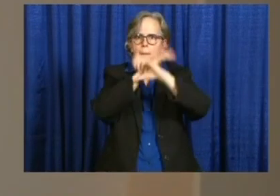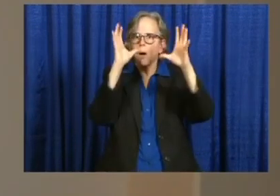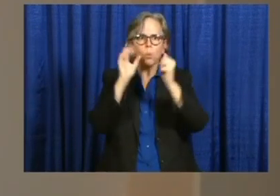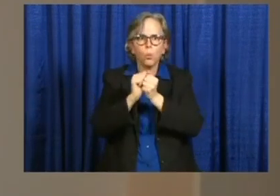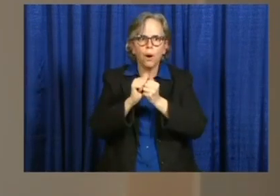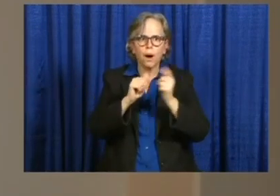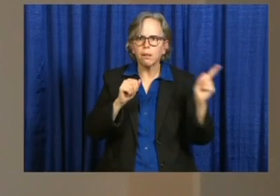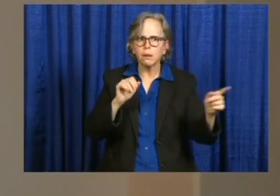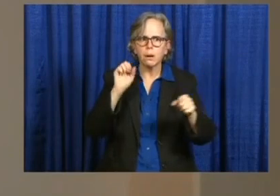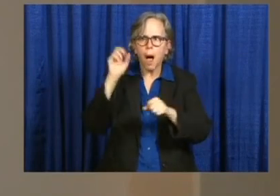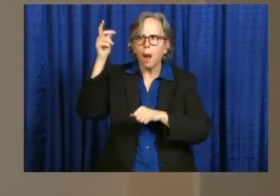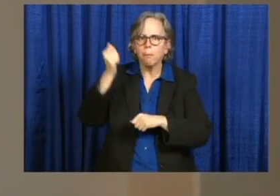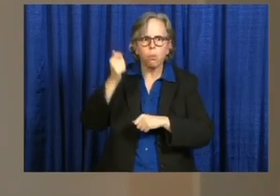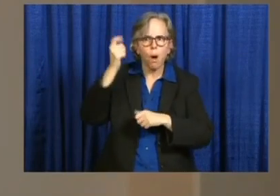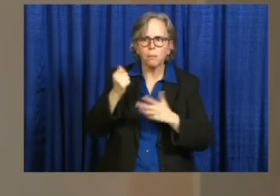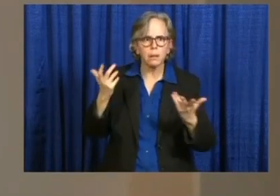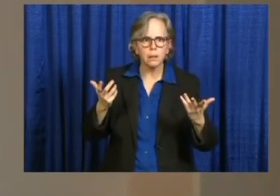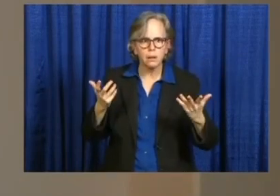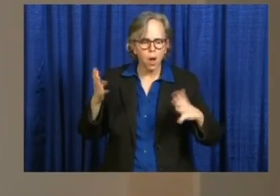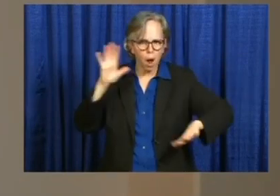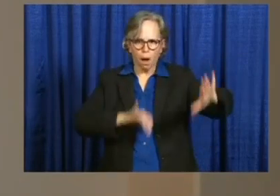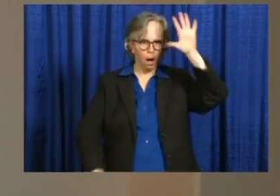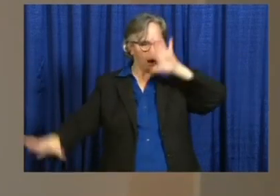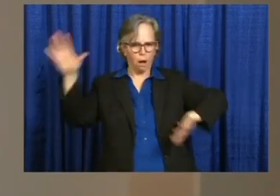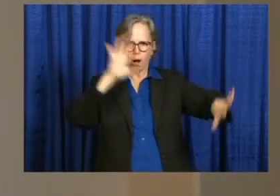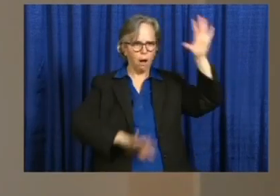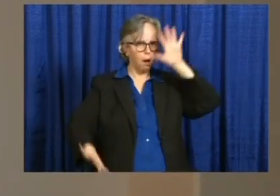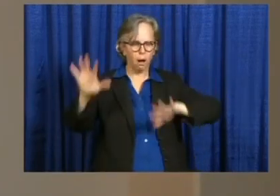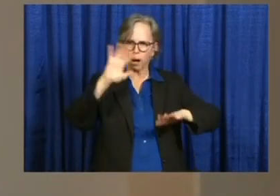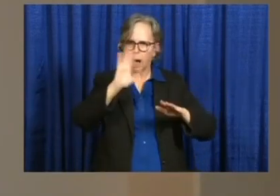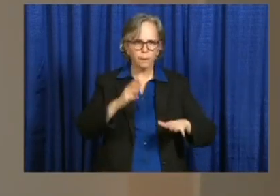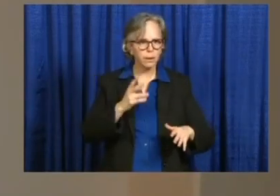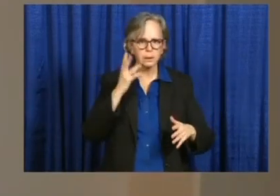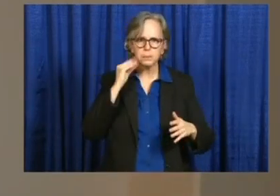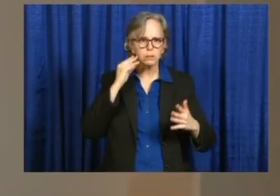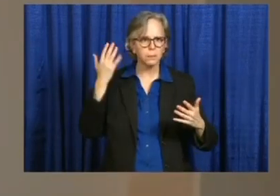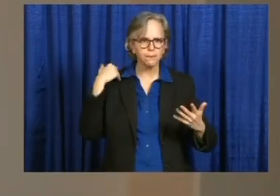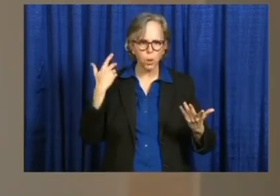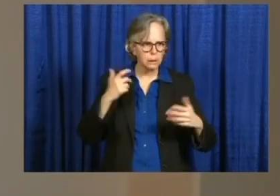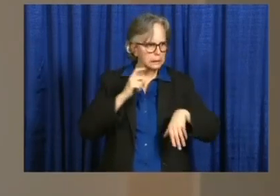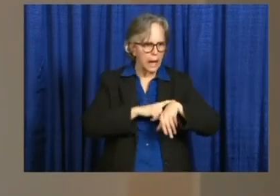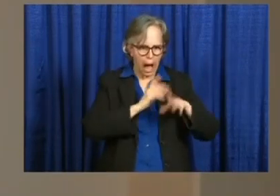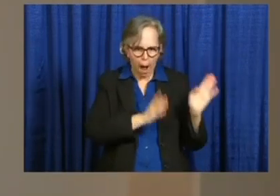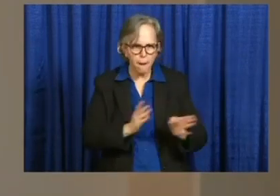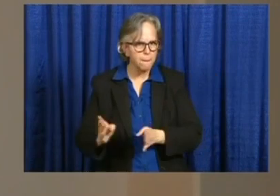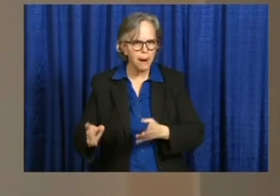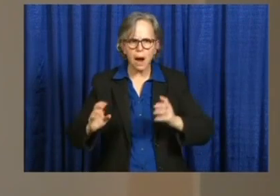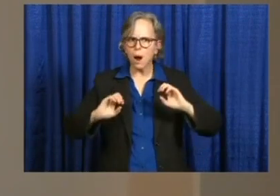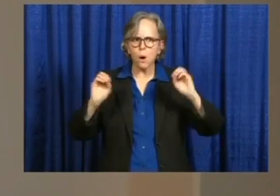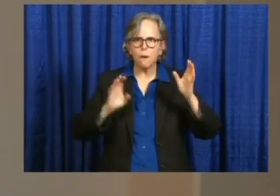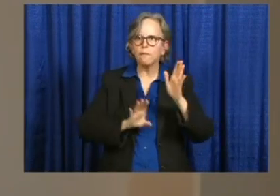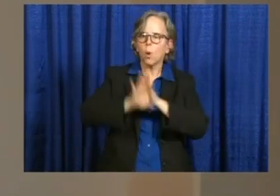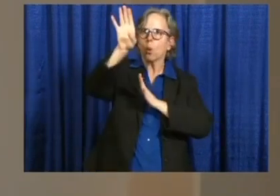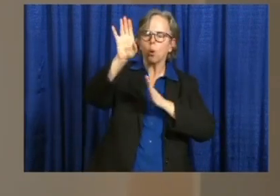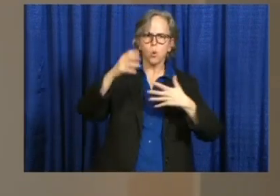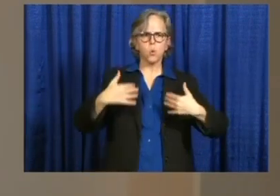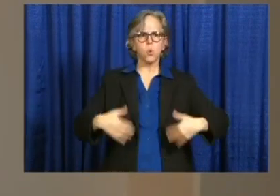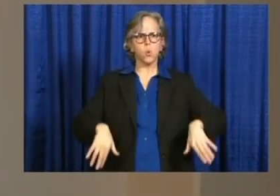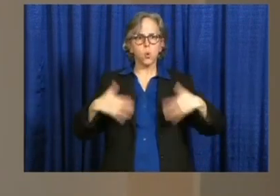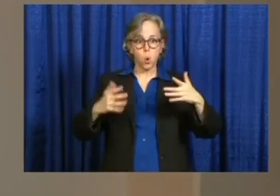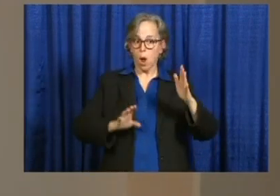compensation system's the same way. It's just that they are not having time to prepare for the surge. The surge is now. And so